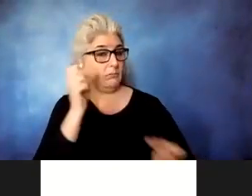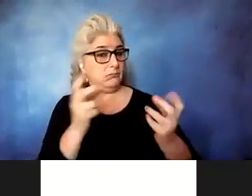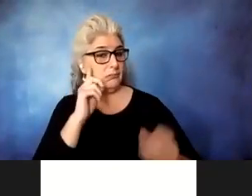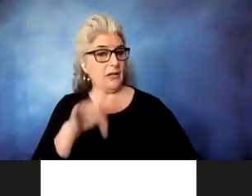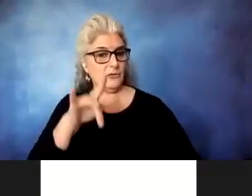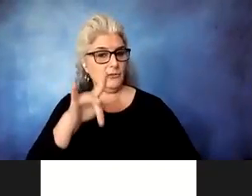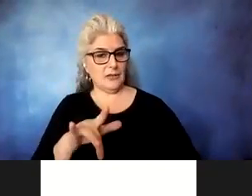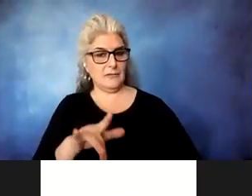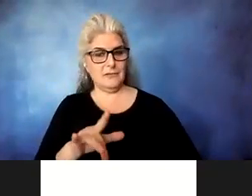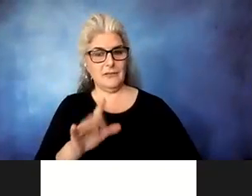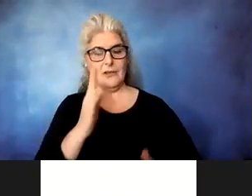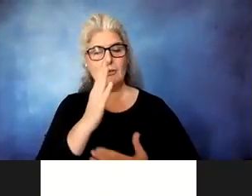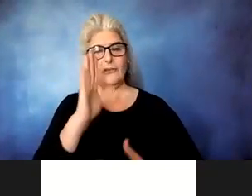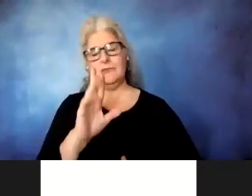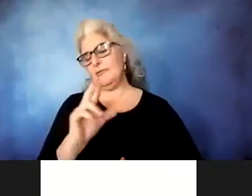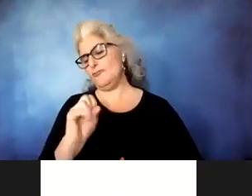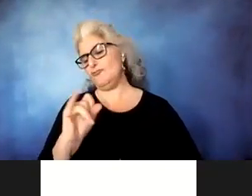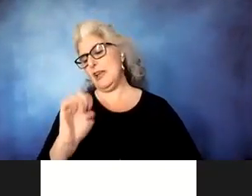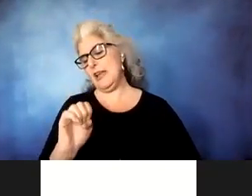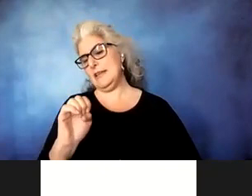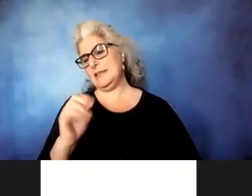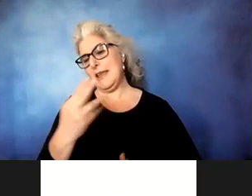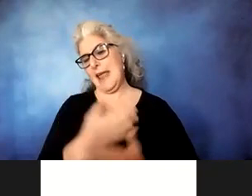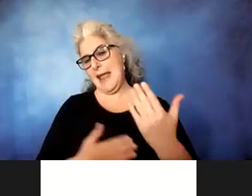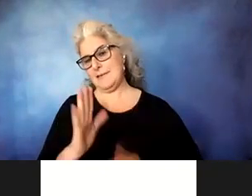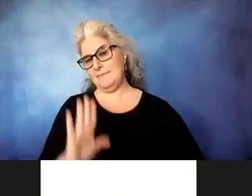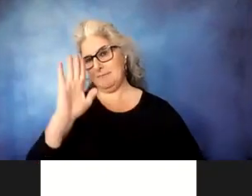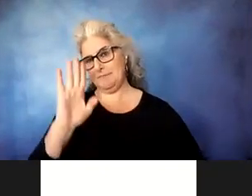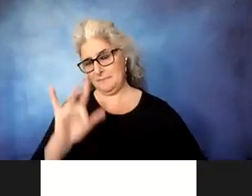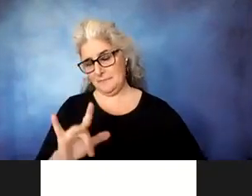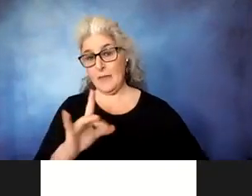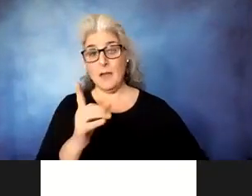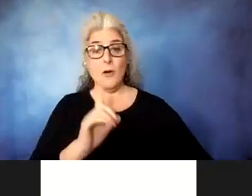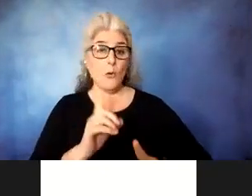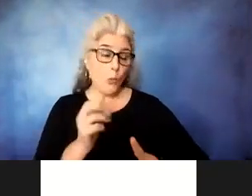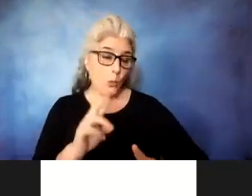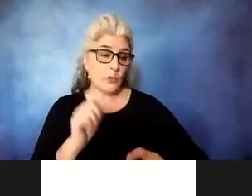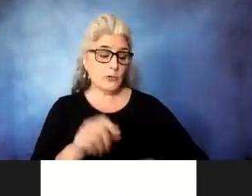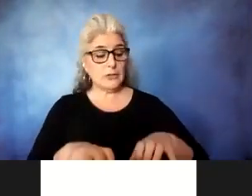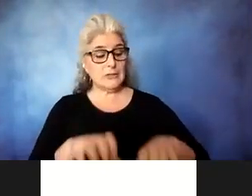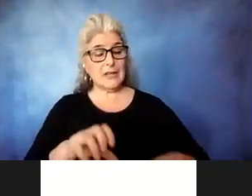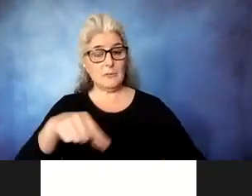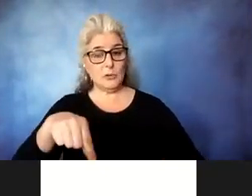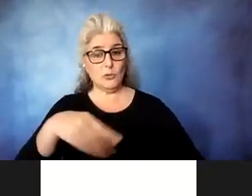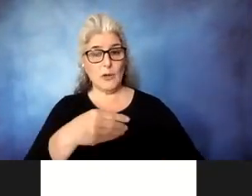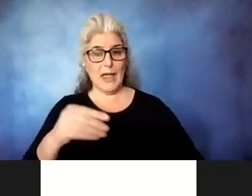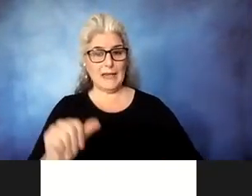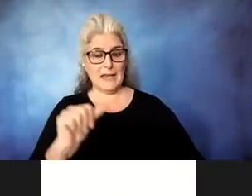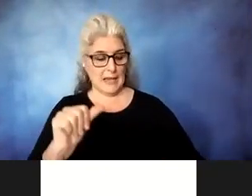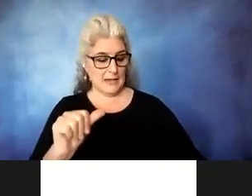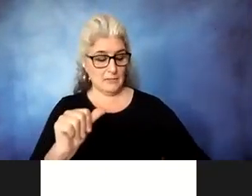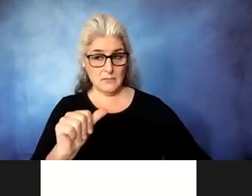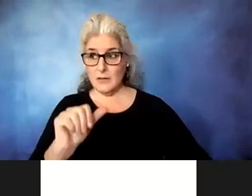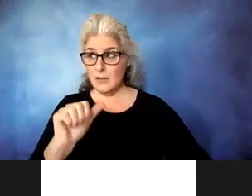function, and we will unmute folks at the end of the training. But if you have a question now, you can type it in the Q&A box. Amanda, do we have any